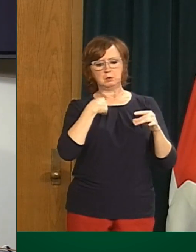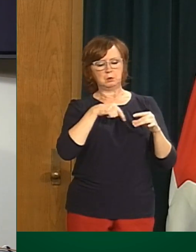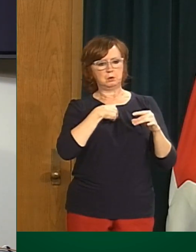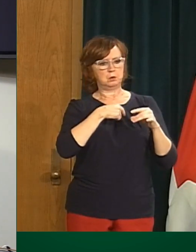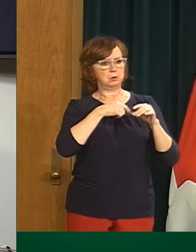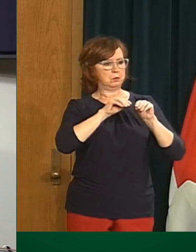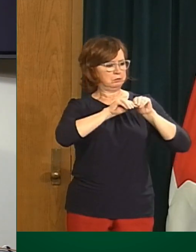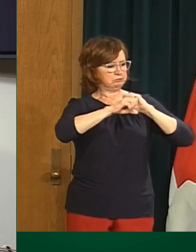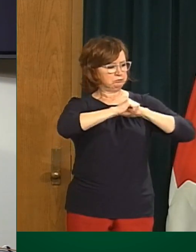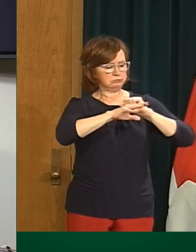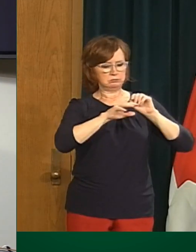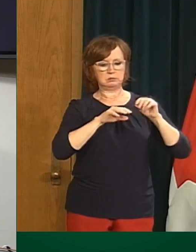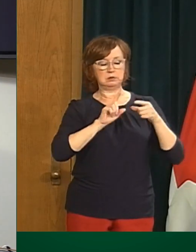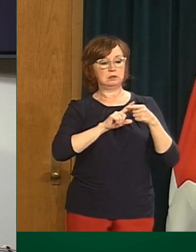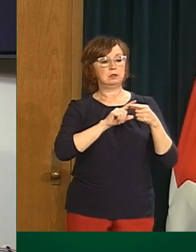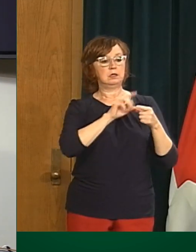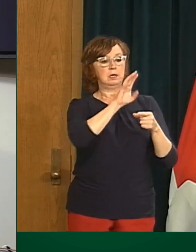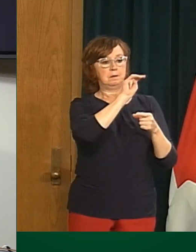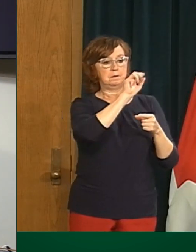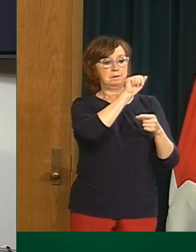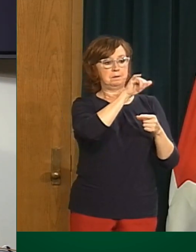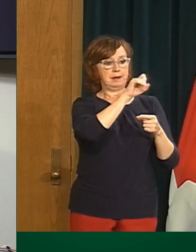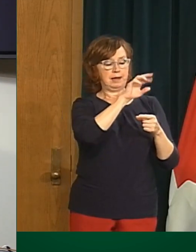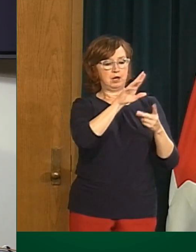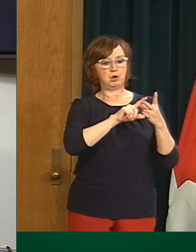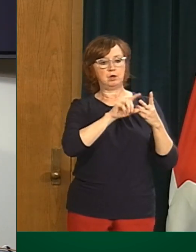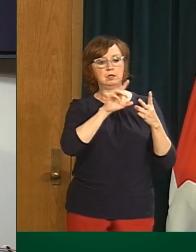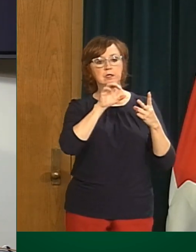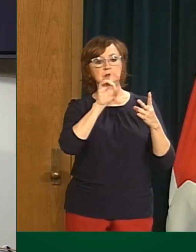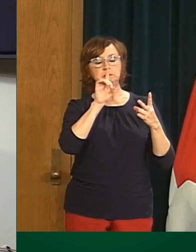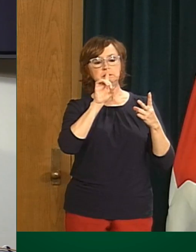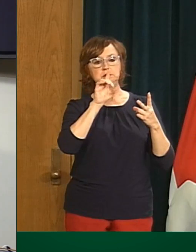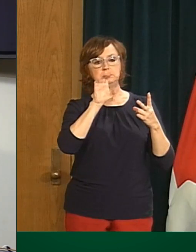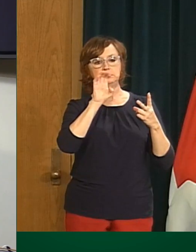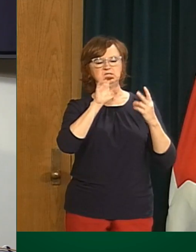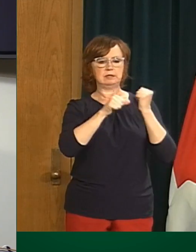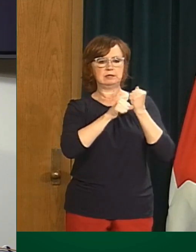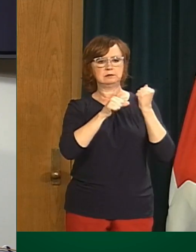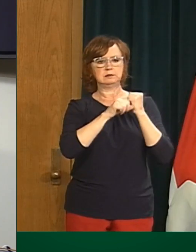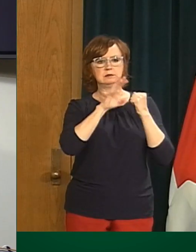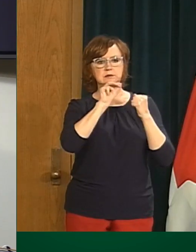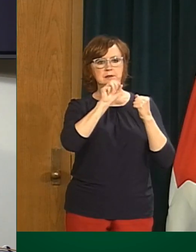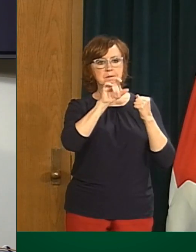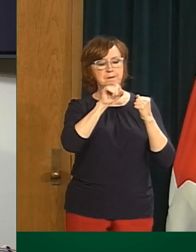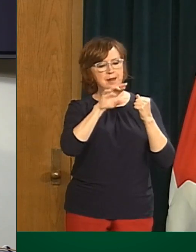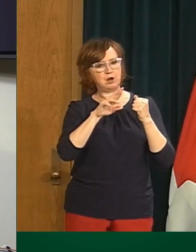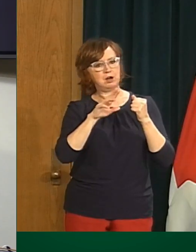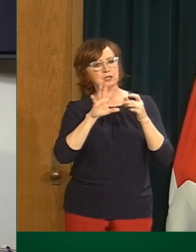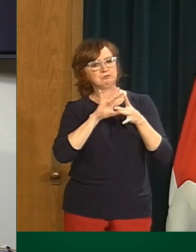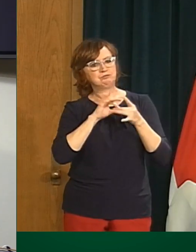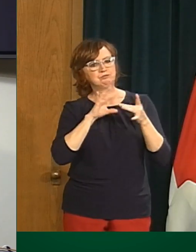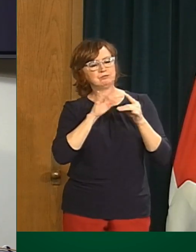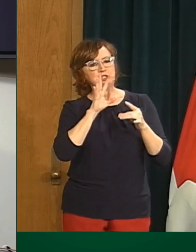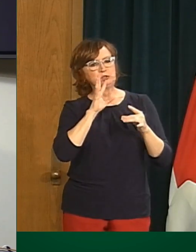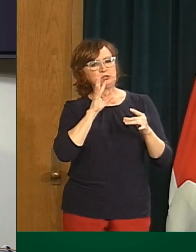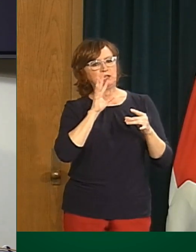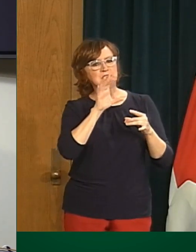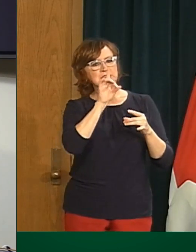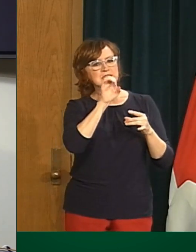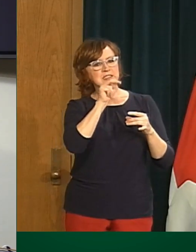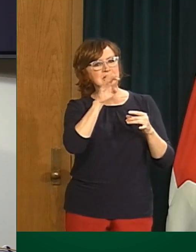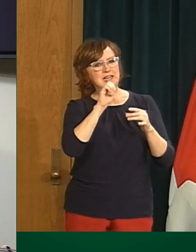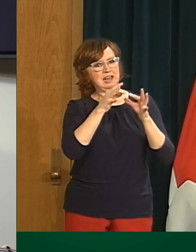the deputy mayor translates our information into Dene for the local population who do not understand